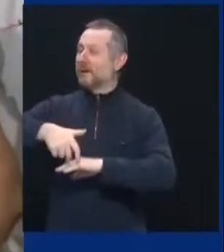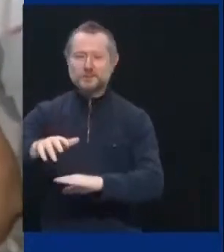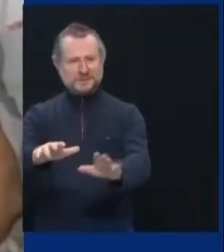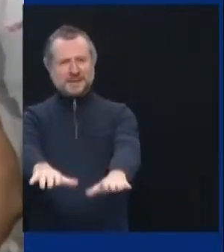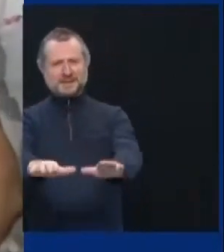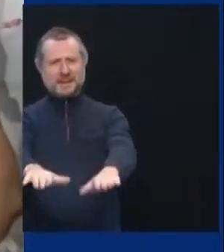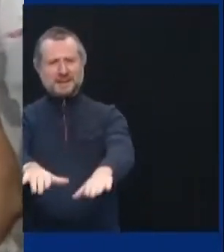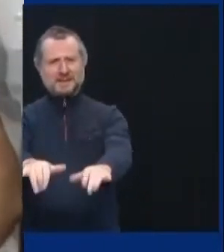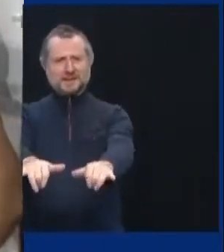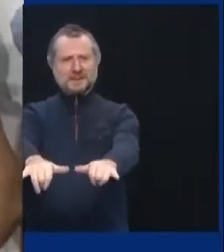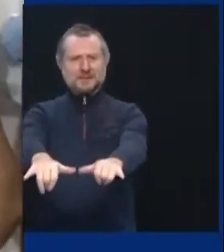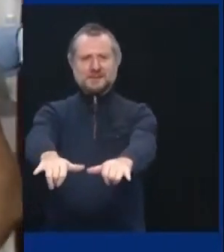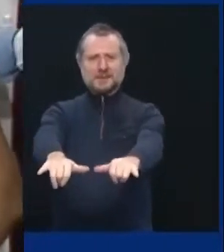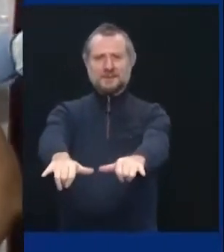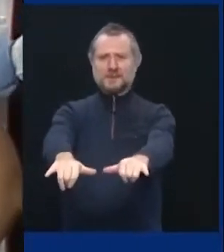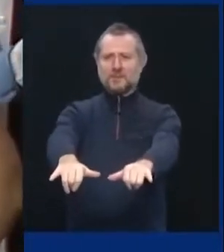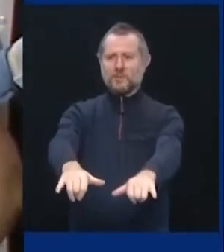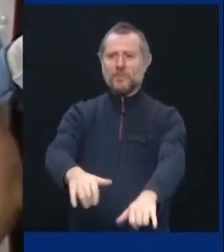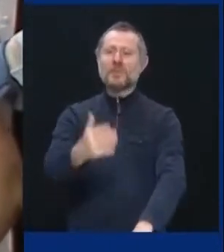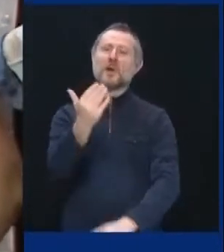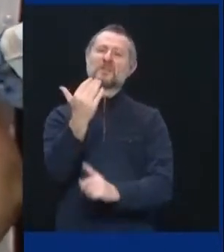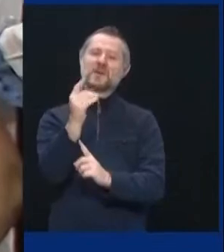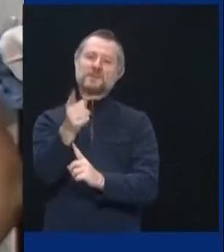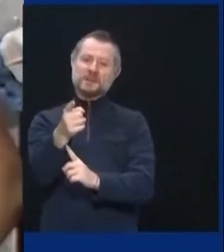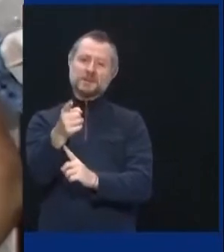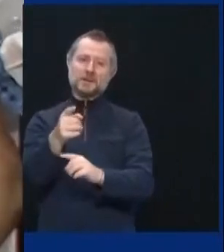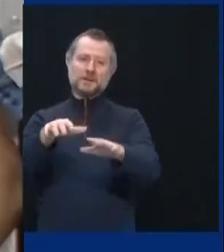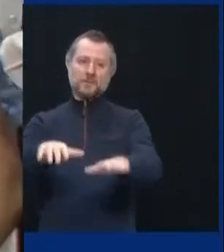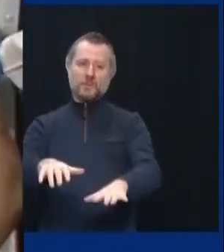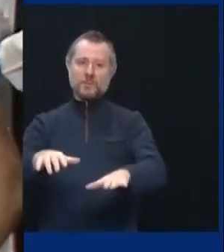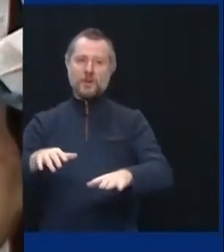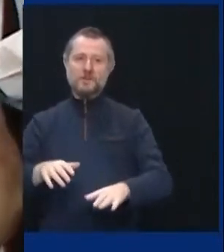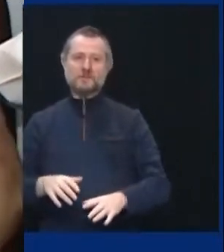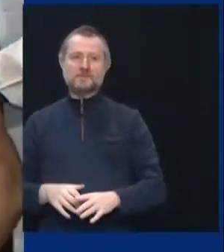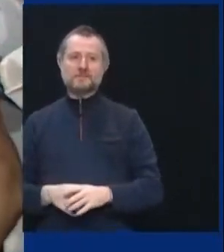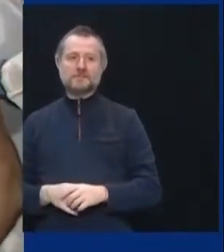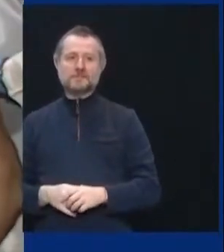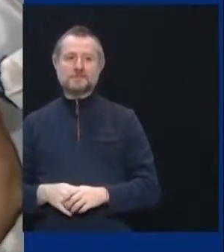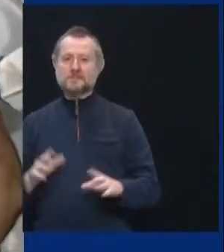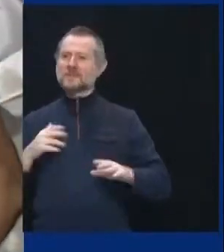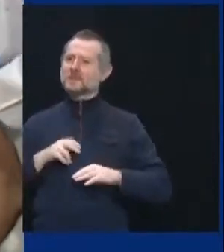15 minutes now, Governor. 15 minutes. We are pro.